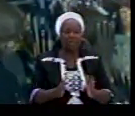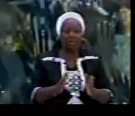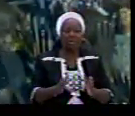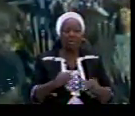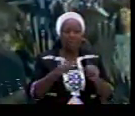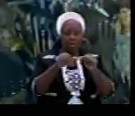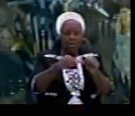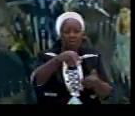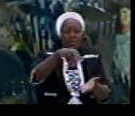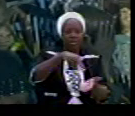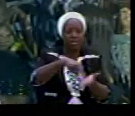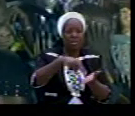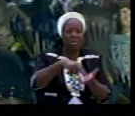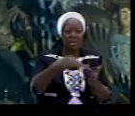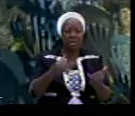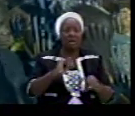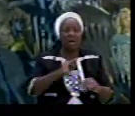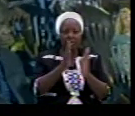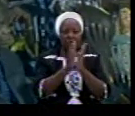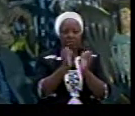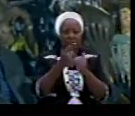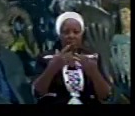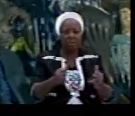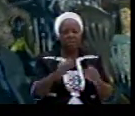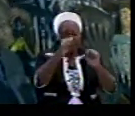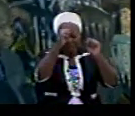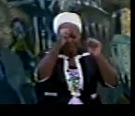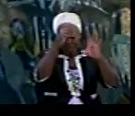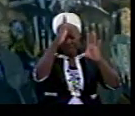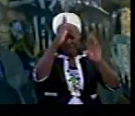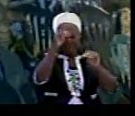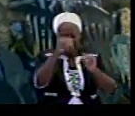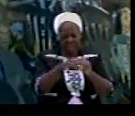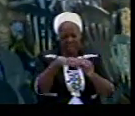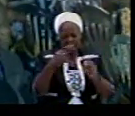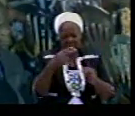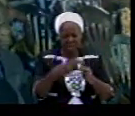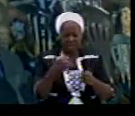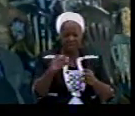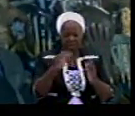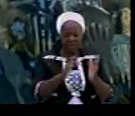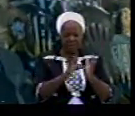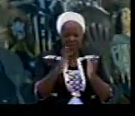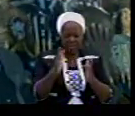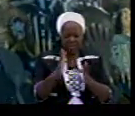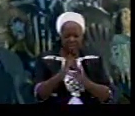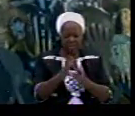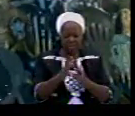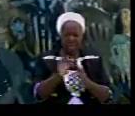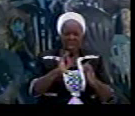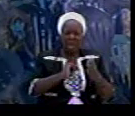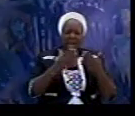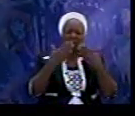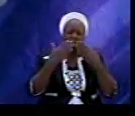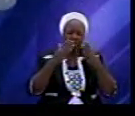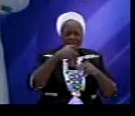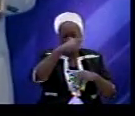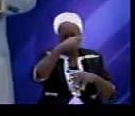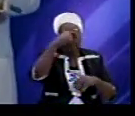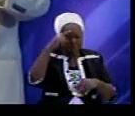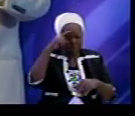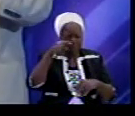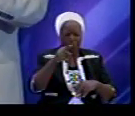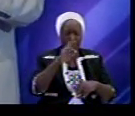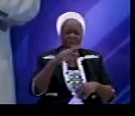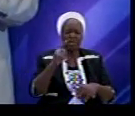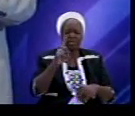standing. I pray with you now. Father, in the name of Jesus, I thank you because you are the one